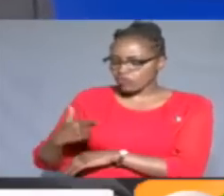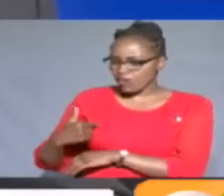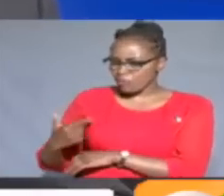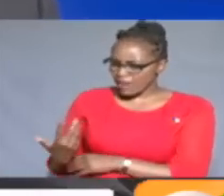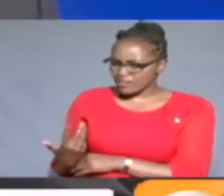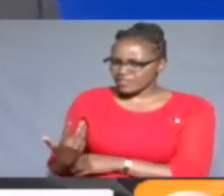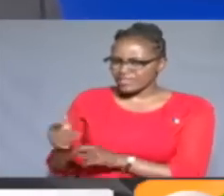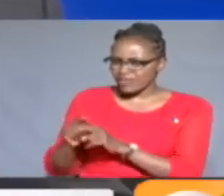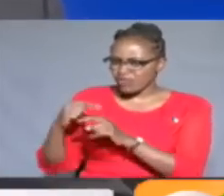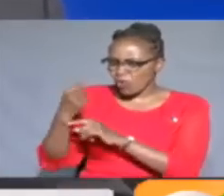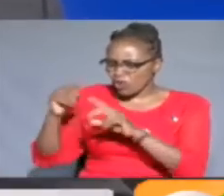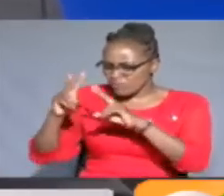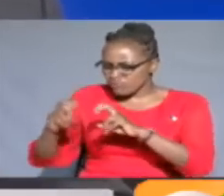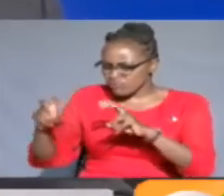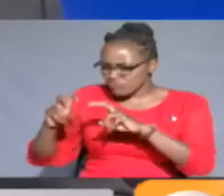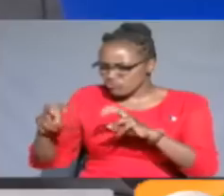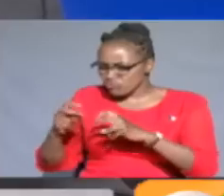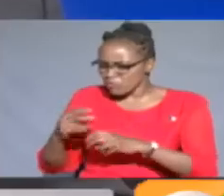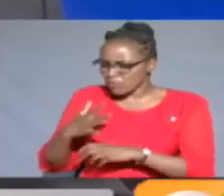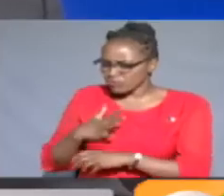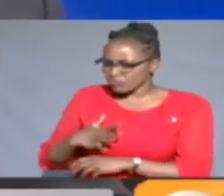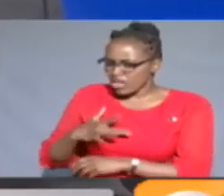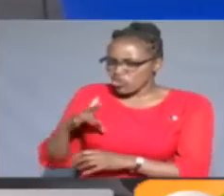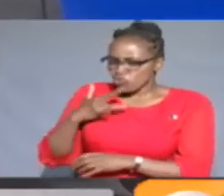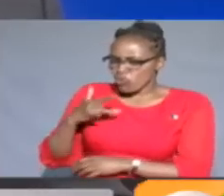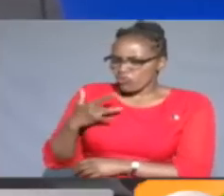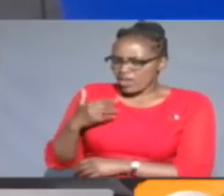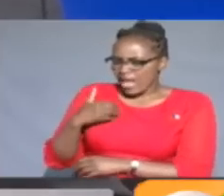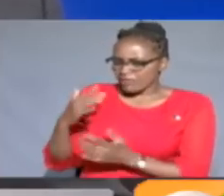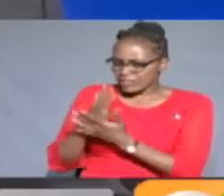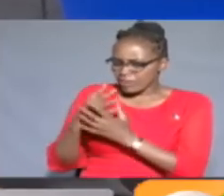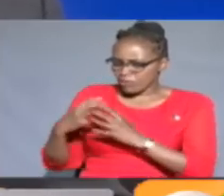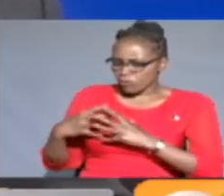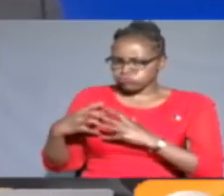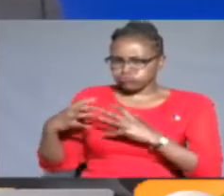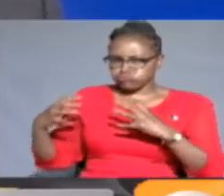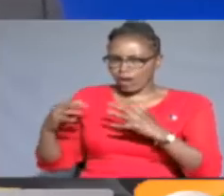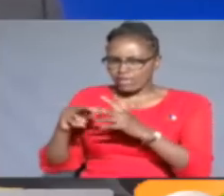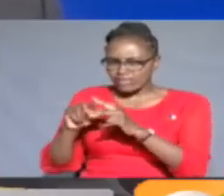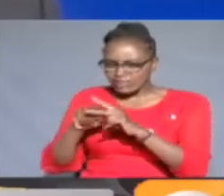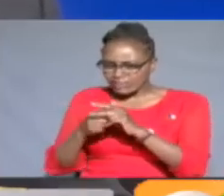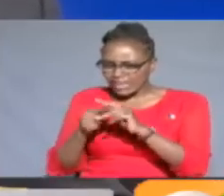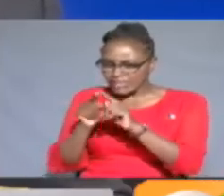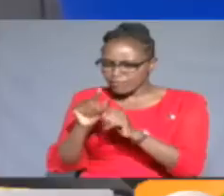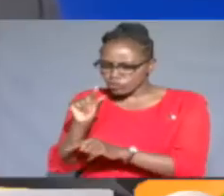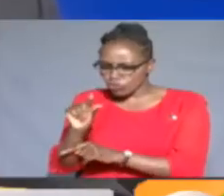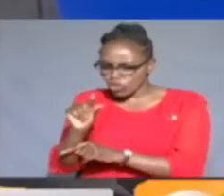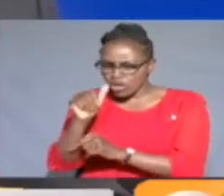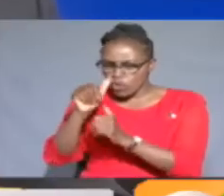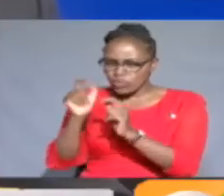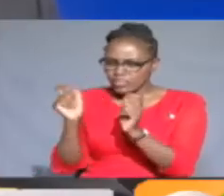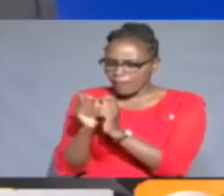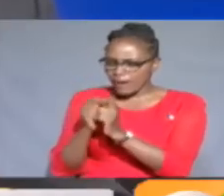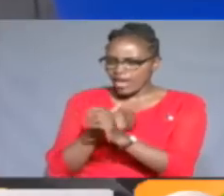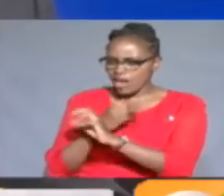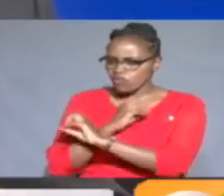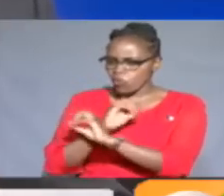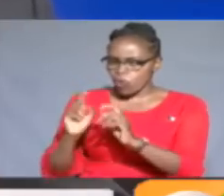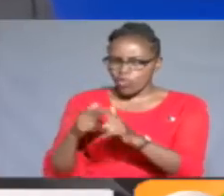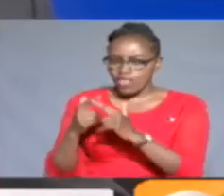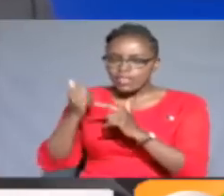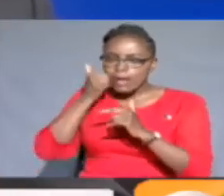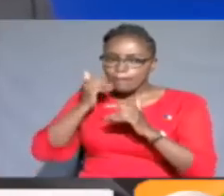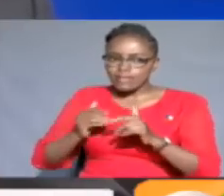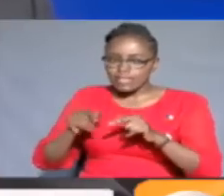Just examination of the breast, you feel a lump. And it normally starts as a small lump, which is painless, which even the